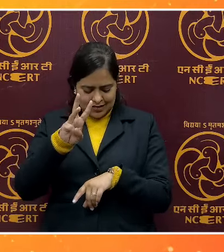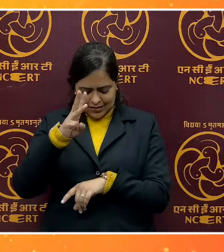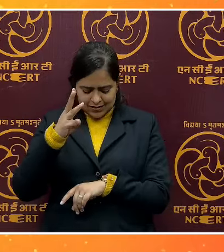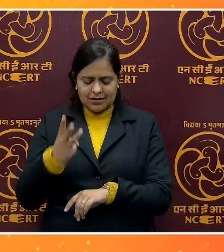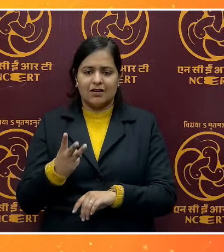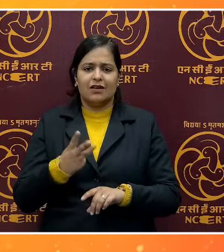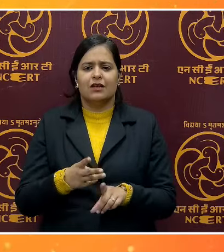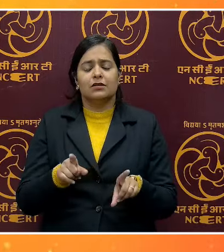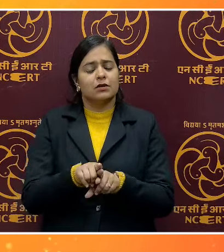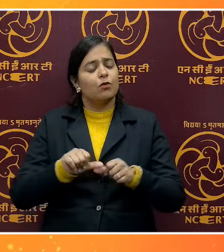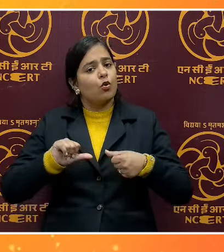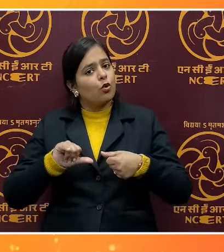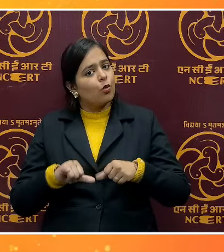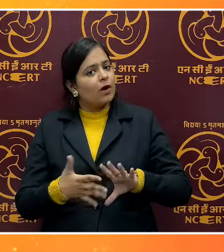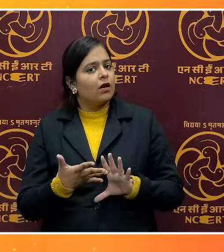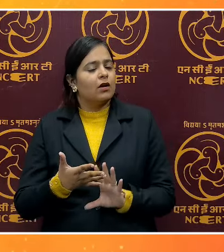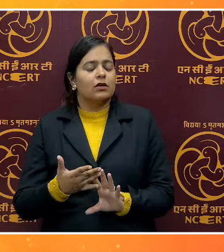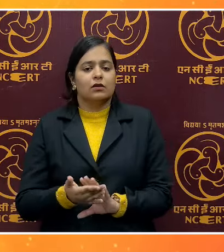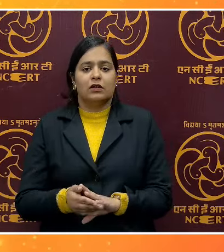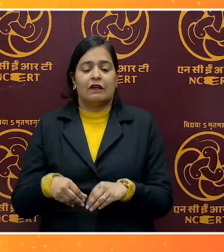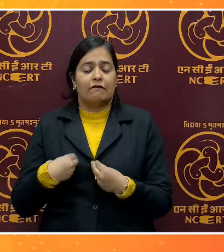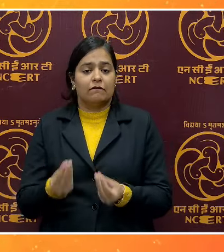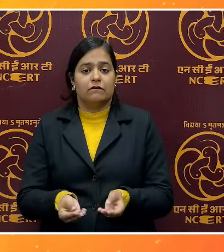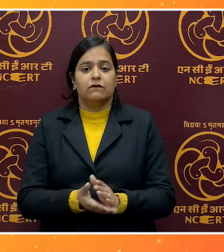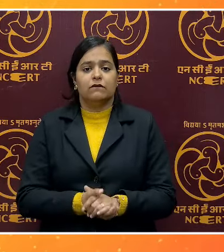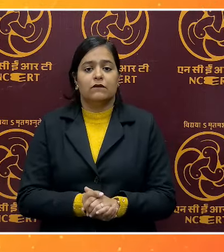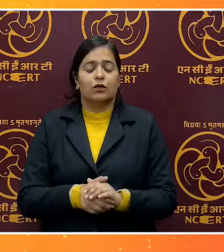automatically to giving the sense to make